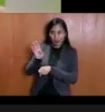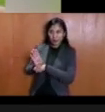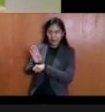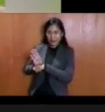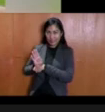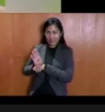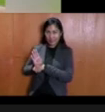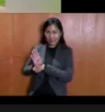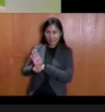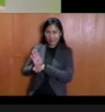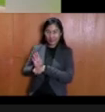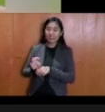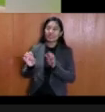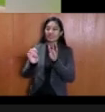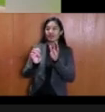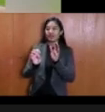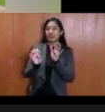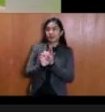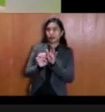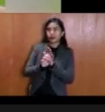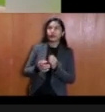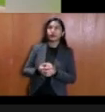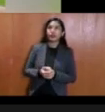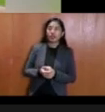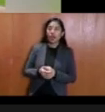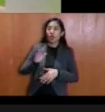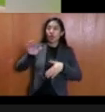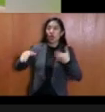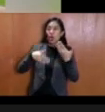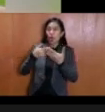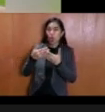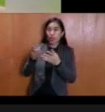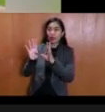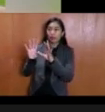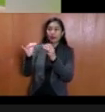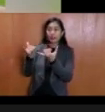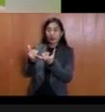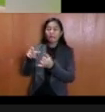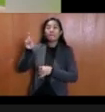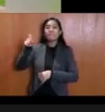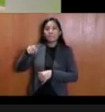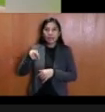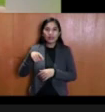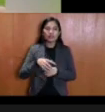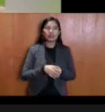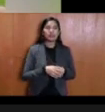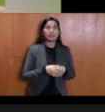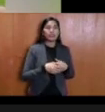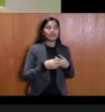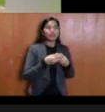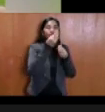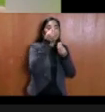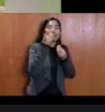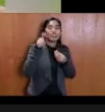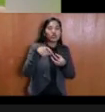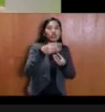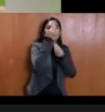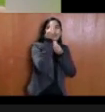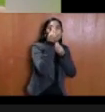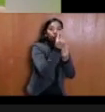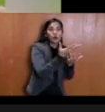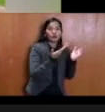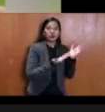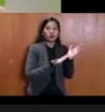So imagine if every corporation will be required to disclose the climate impact of their business. That's a